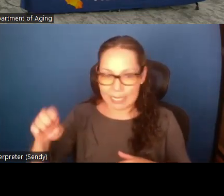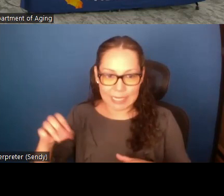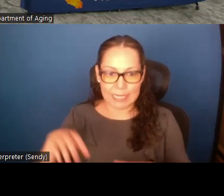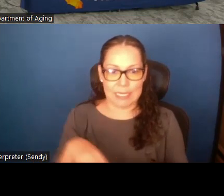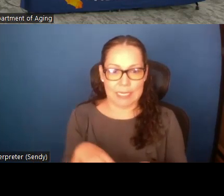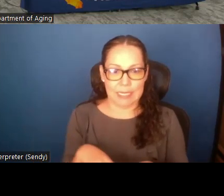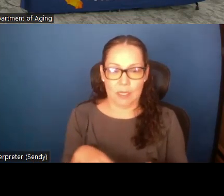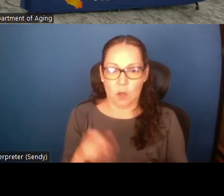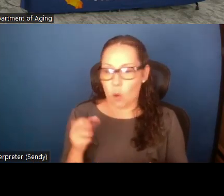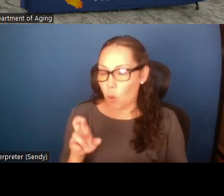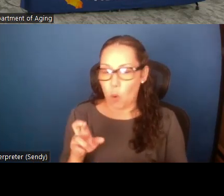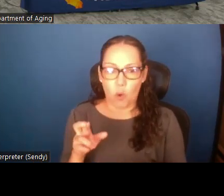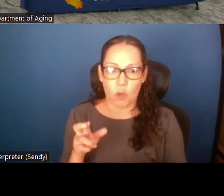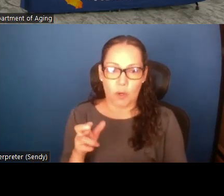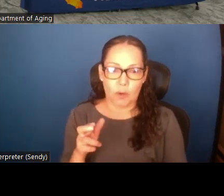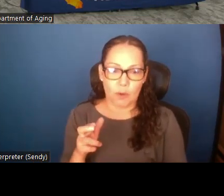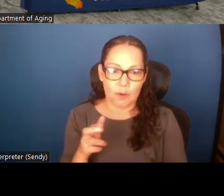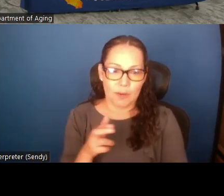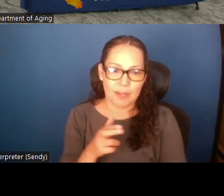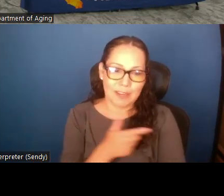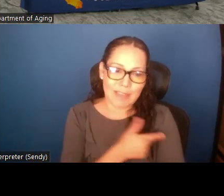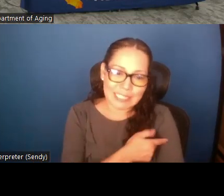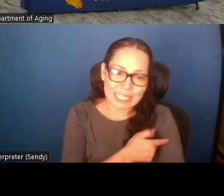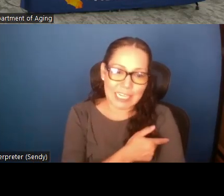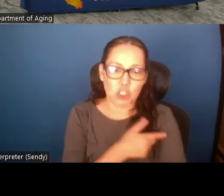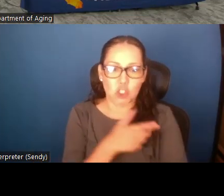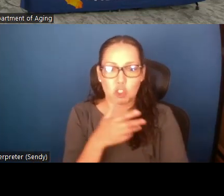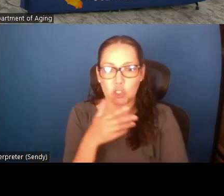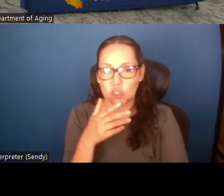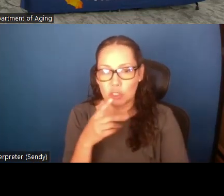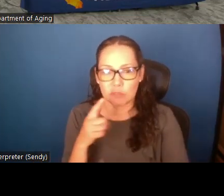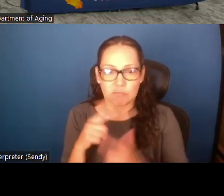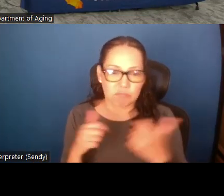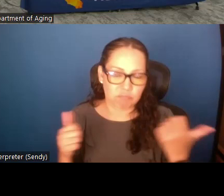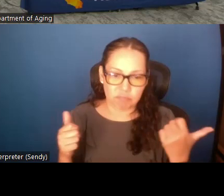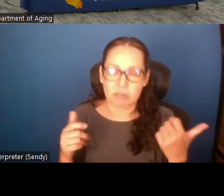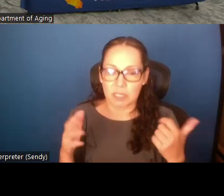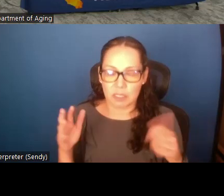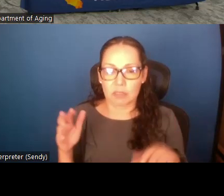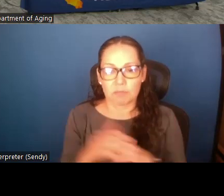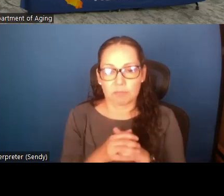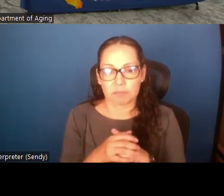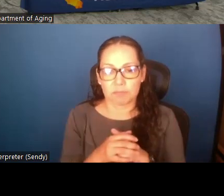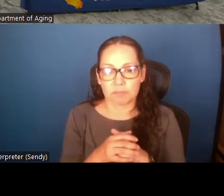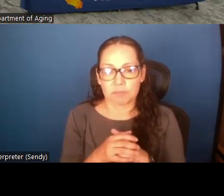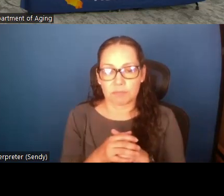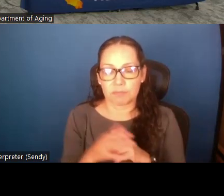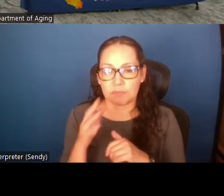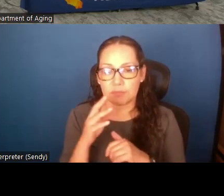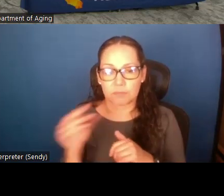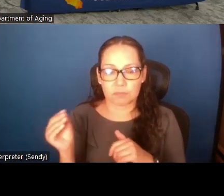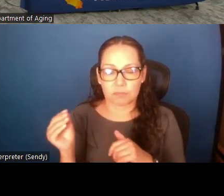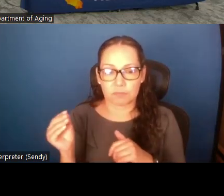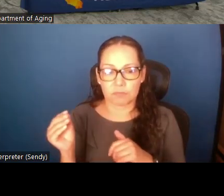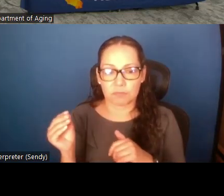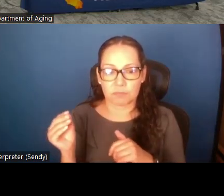or vaccination, maybe as quickly as long-term care facility staff did. And then in